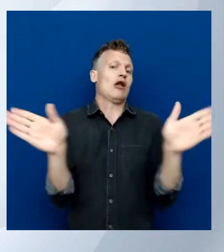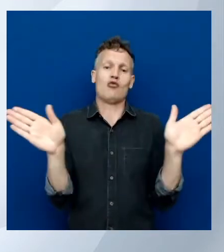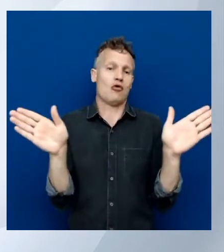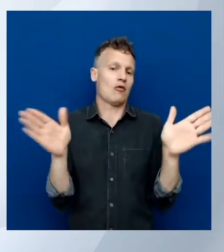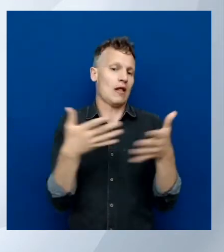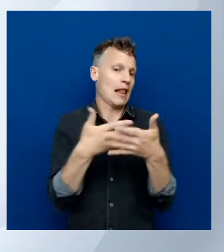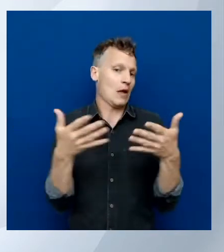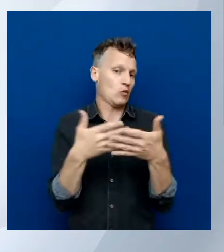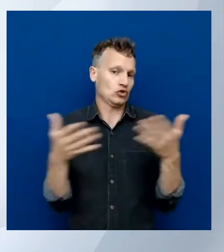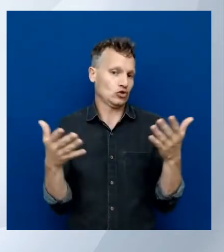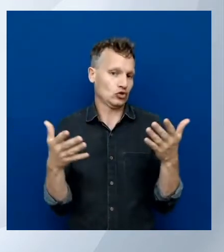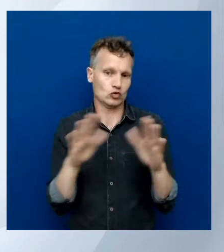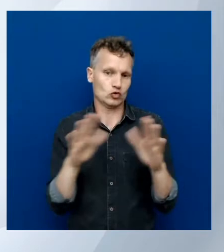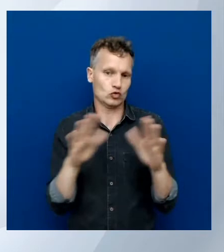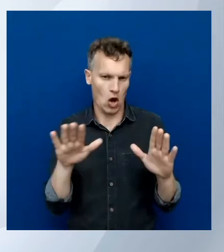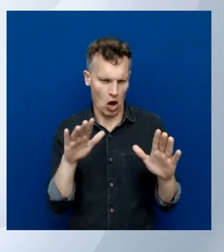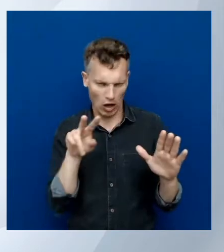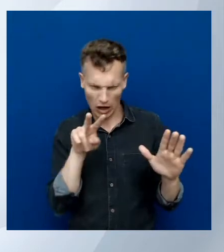Let me switch over to